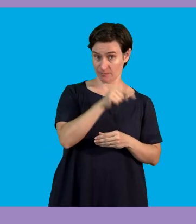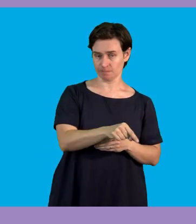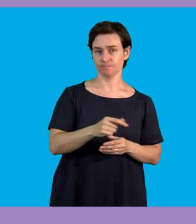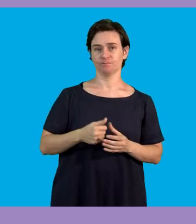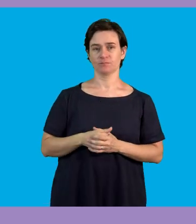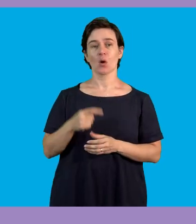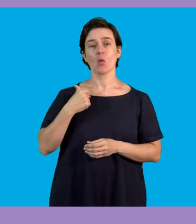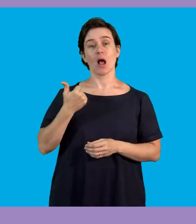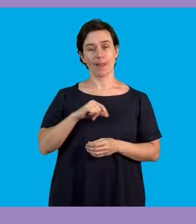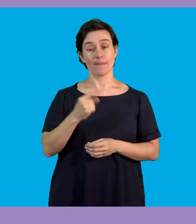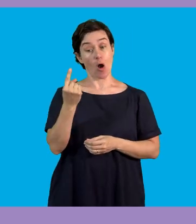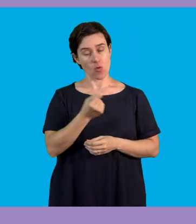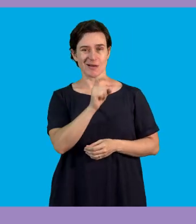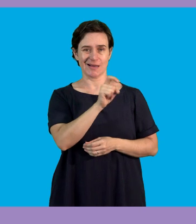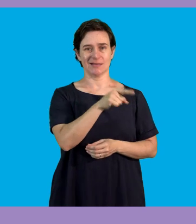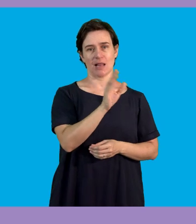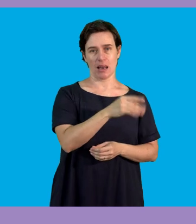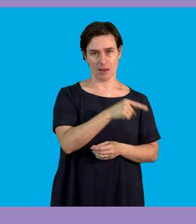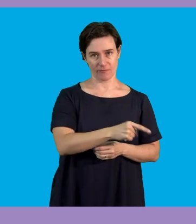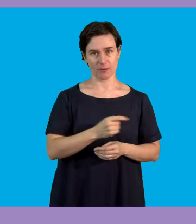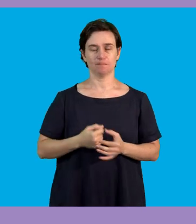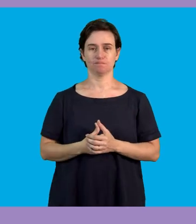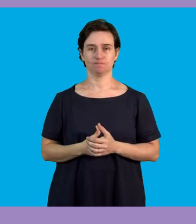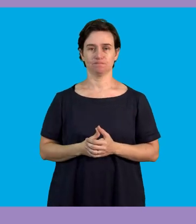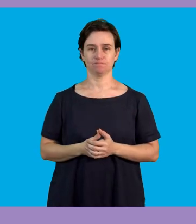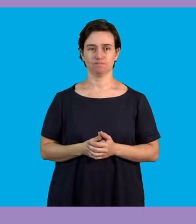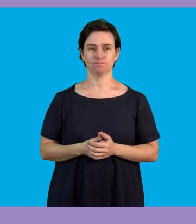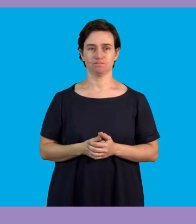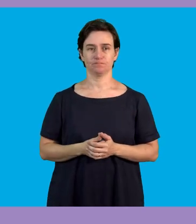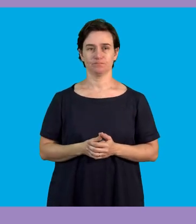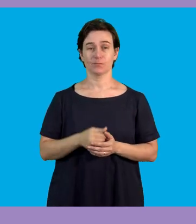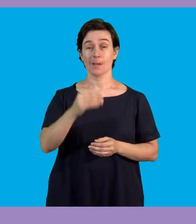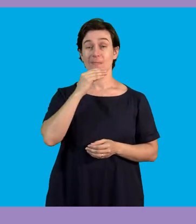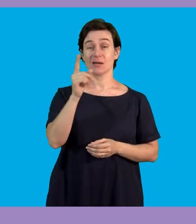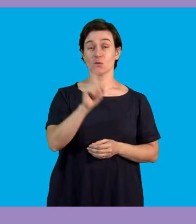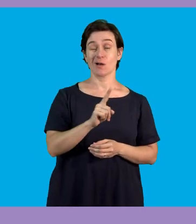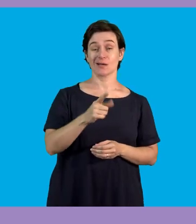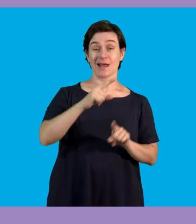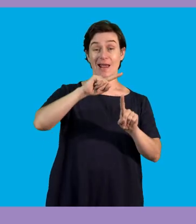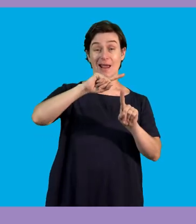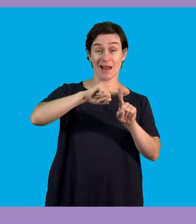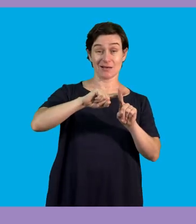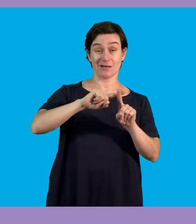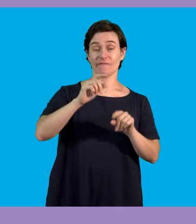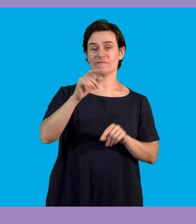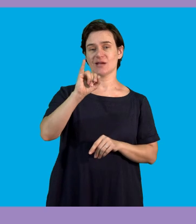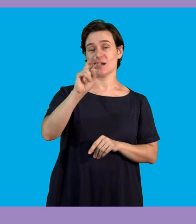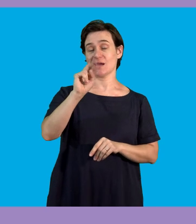can remain with x on the left. So we are going to use additive inverse